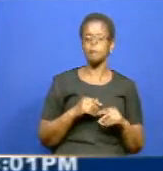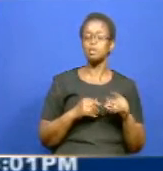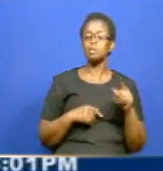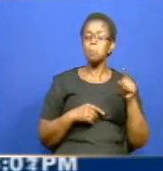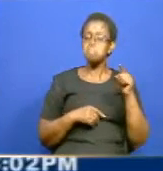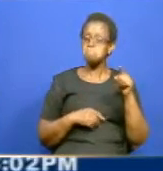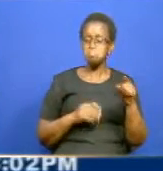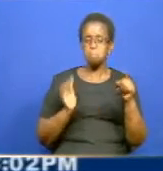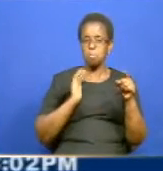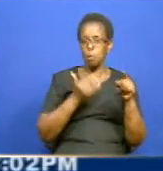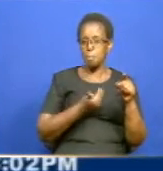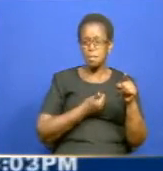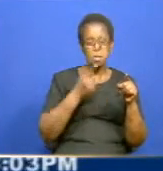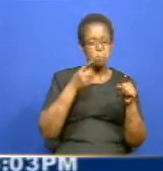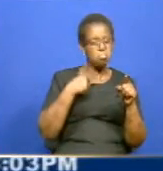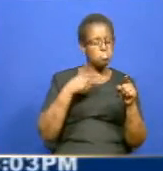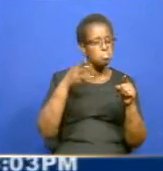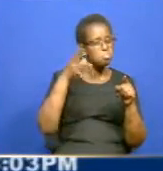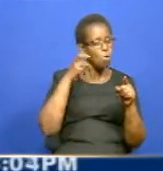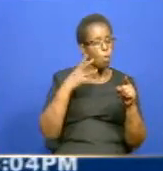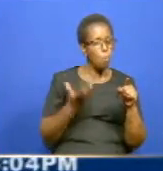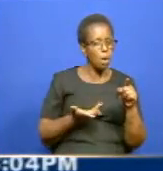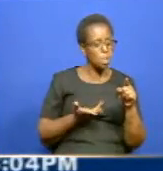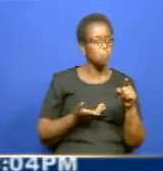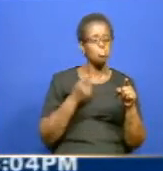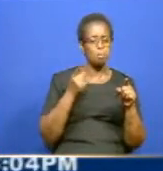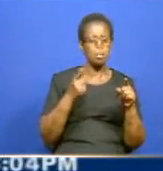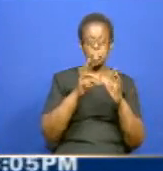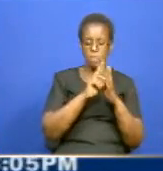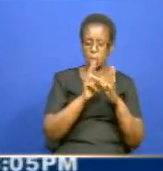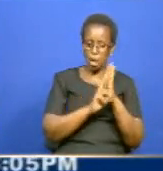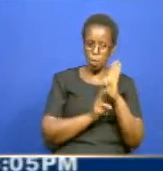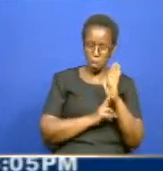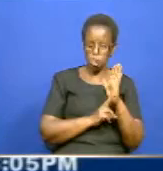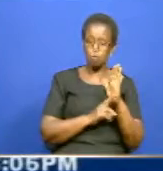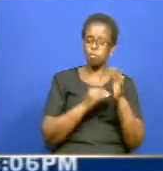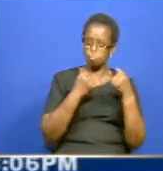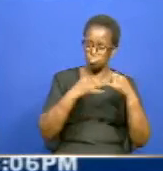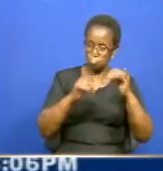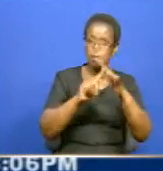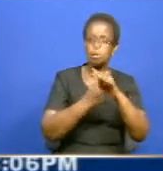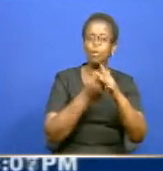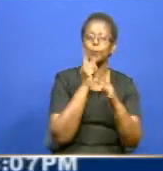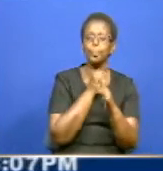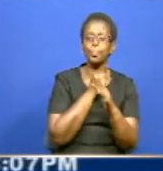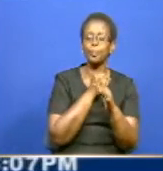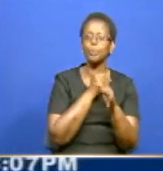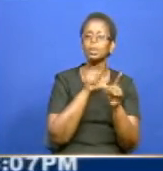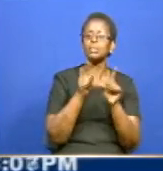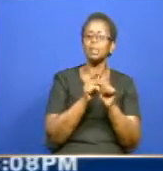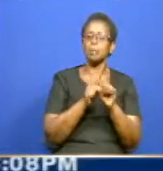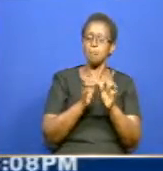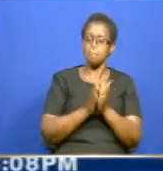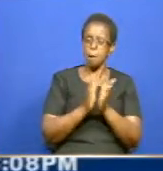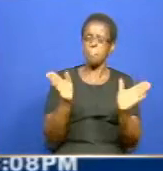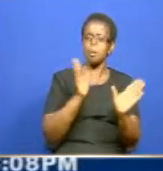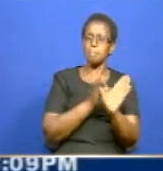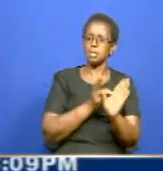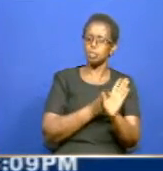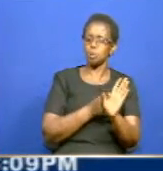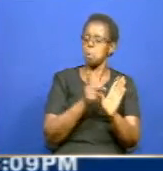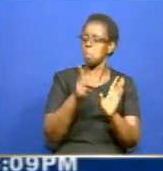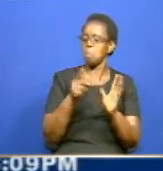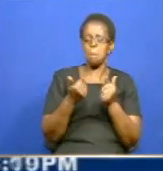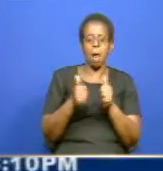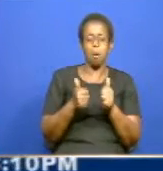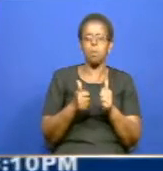regulations were in operation, and two, that public participation on the regulations had not been undertaken, Mr.